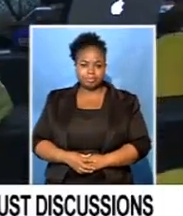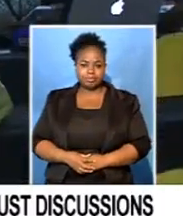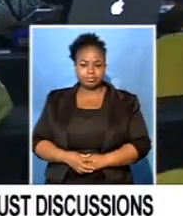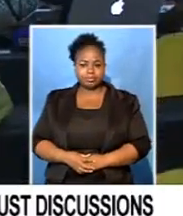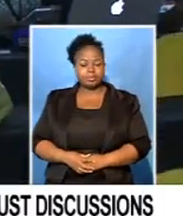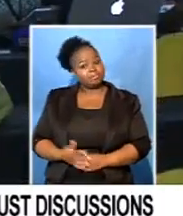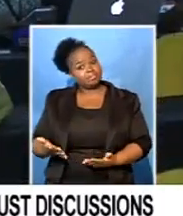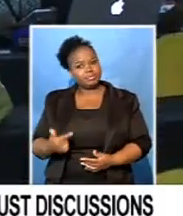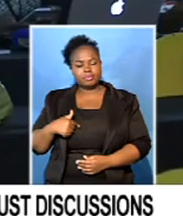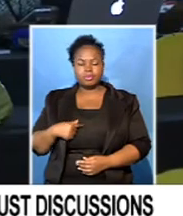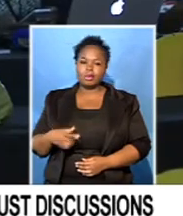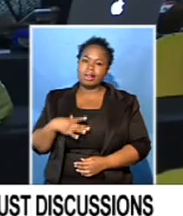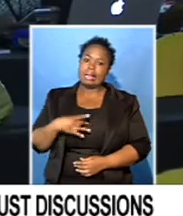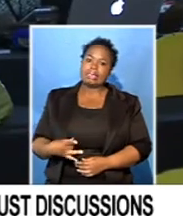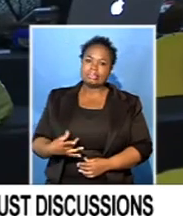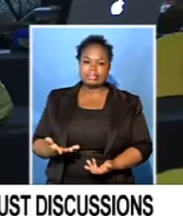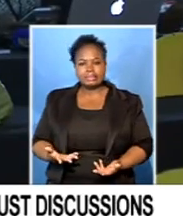I would like to